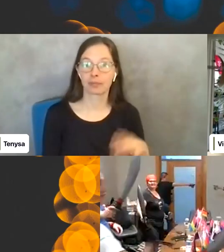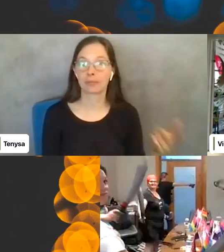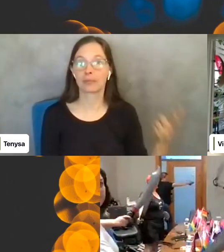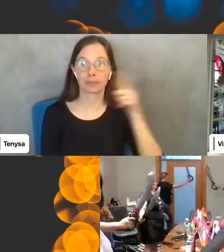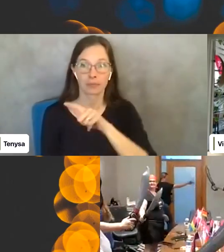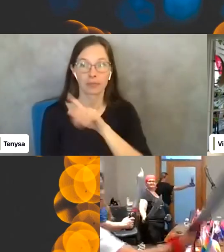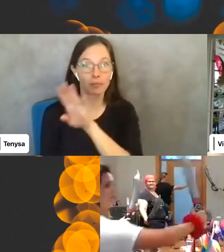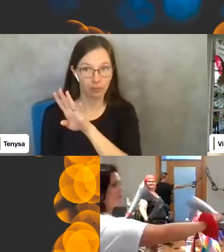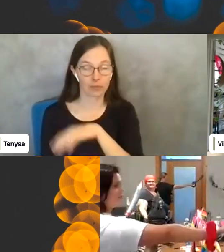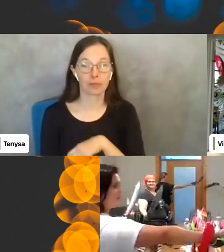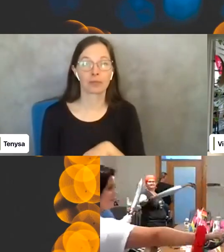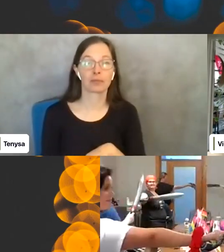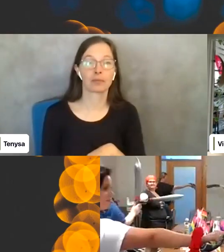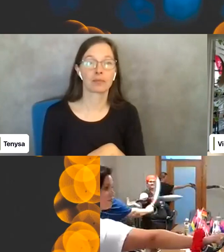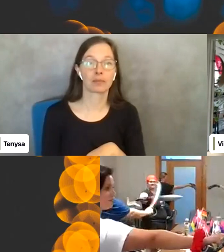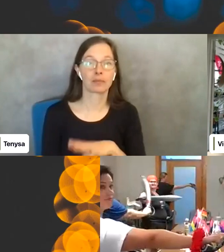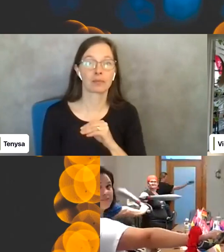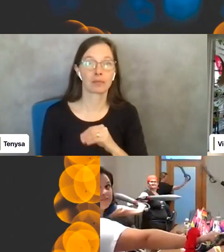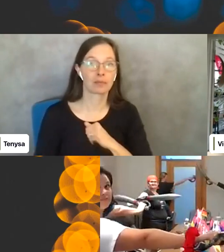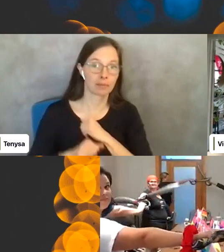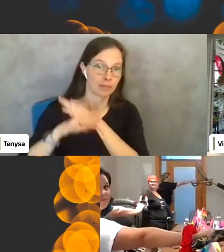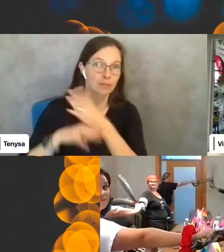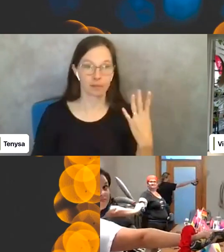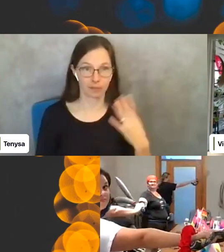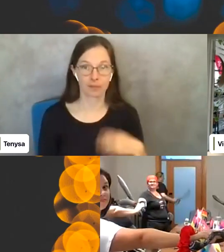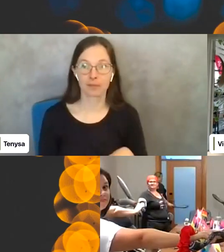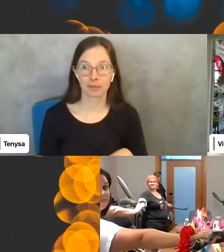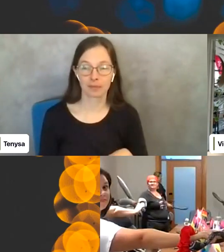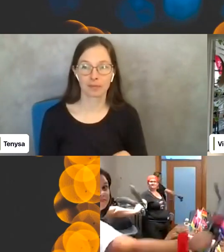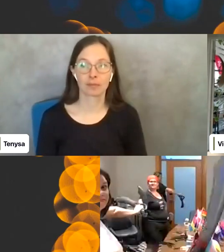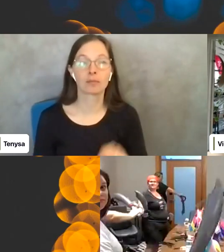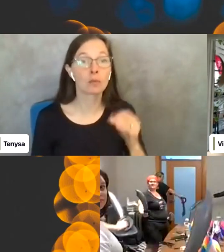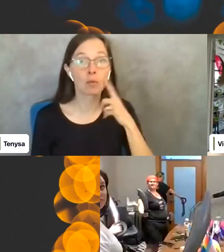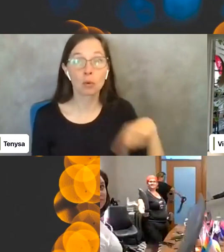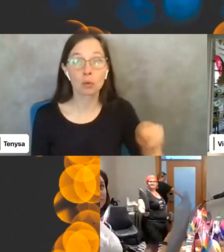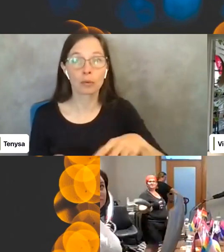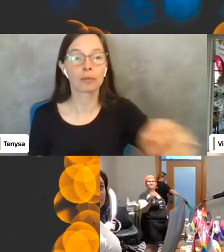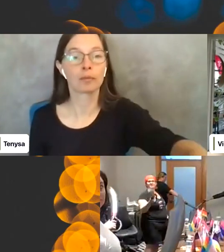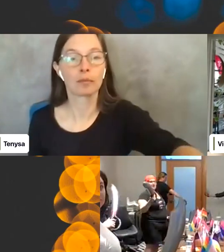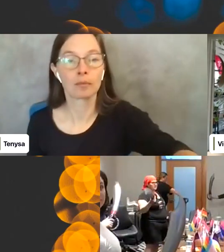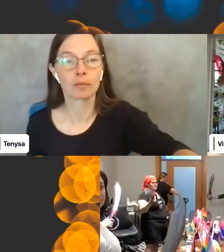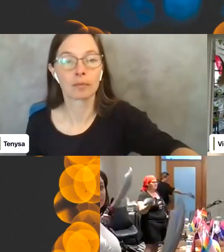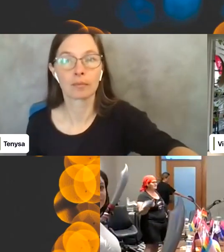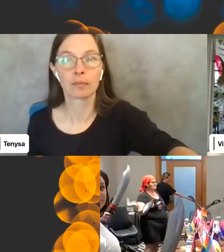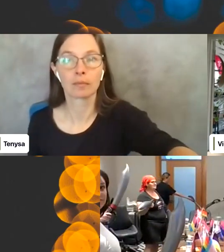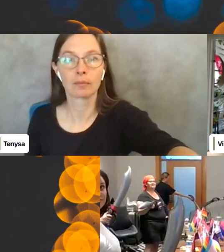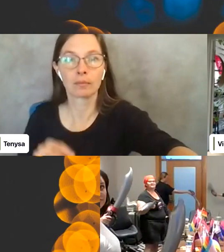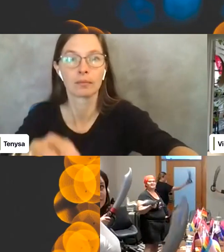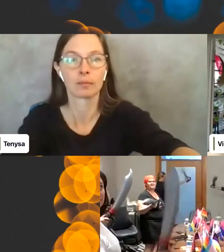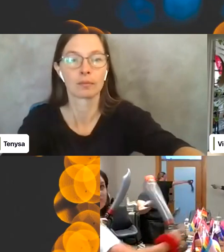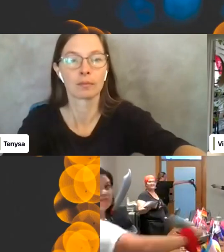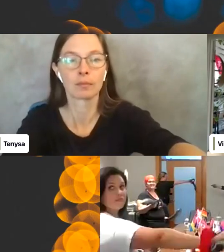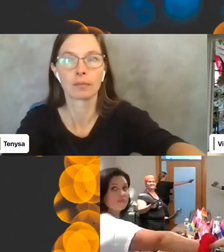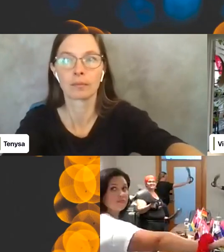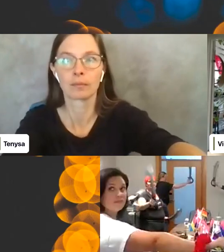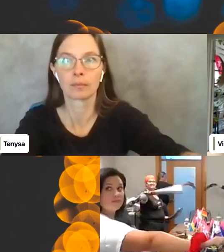4, and then you parry 4. So for those of you who are like in pairs, you can do